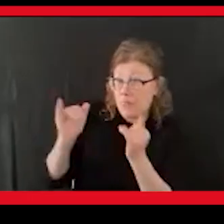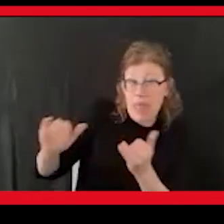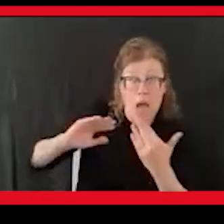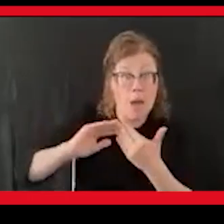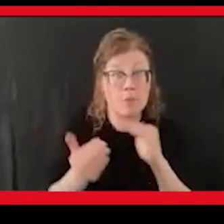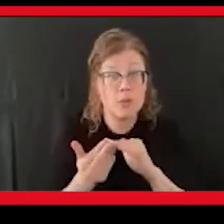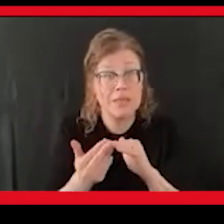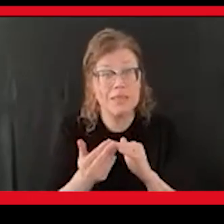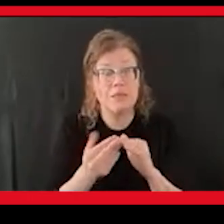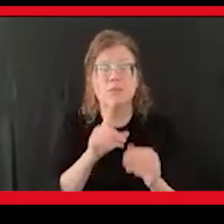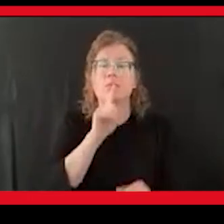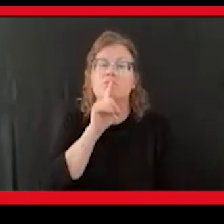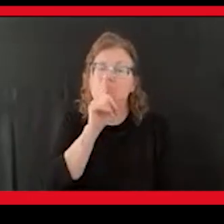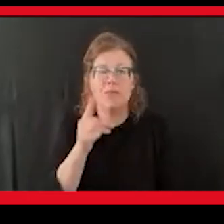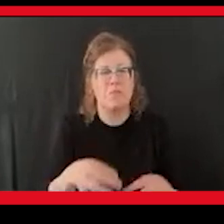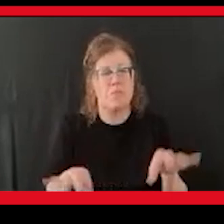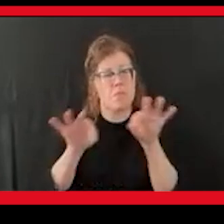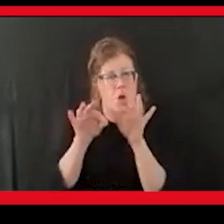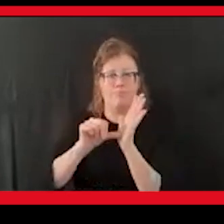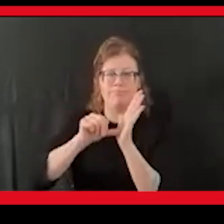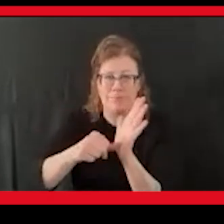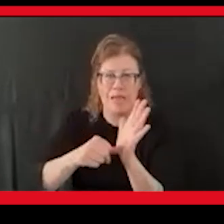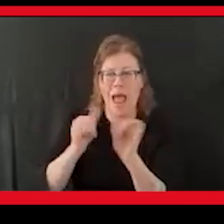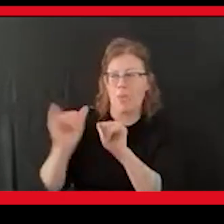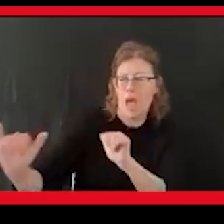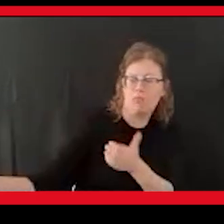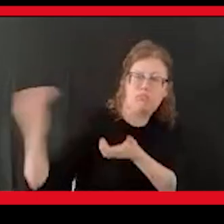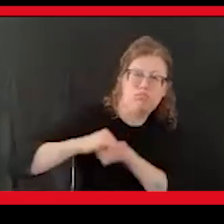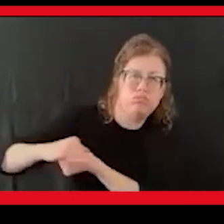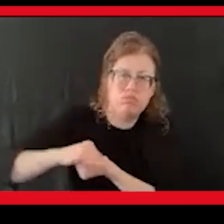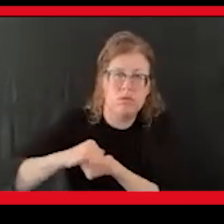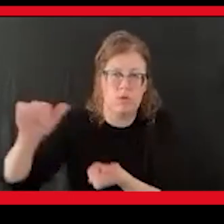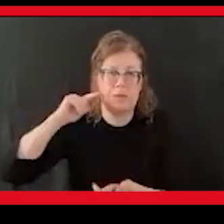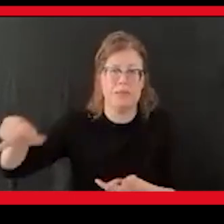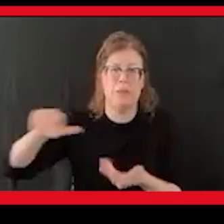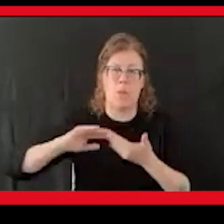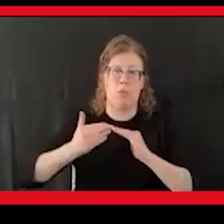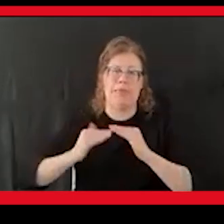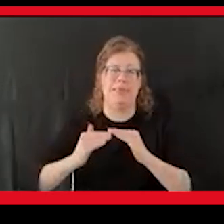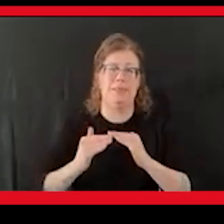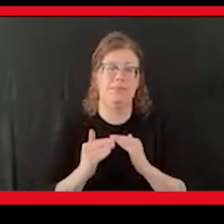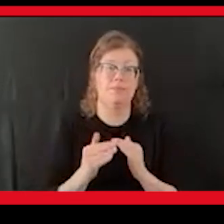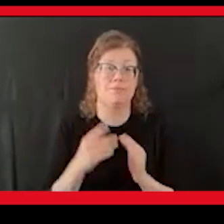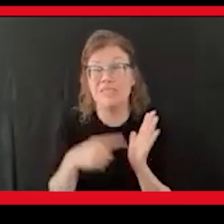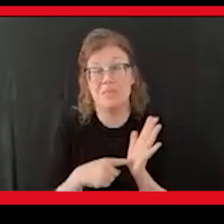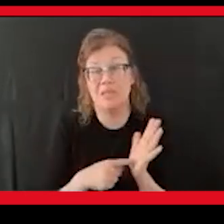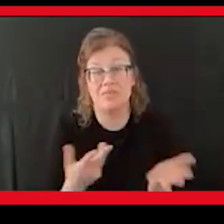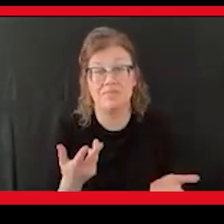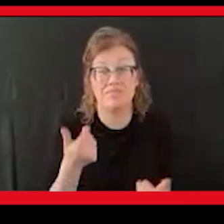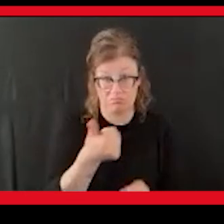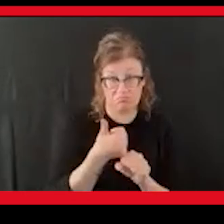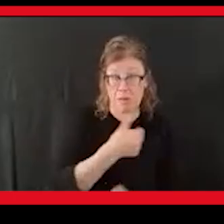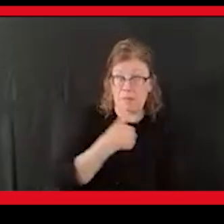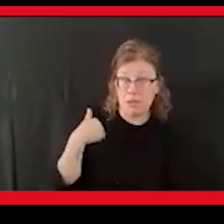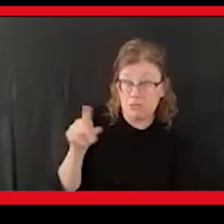community. For example, are you a part of that community? If not, how are